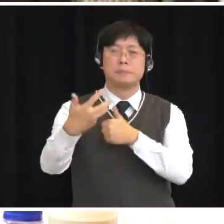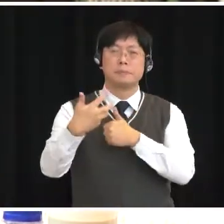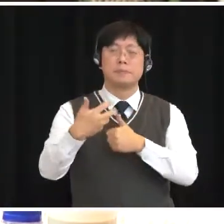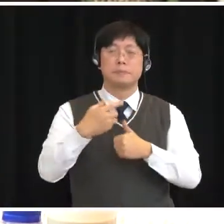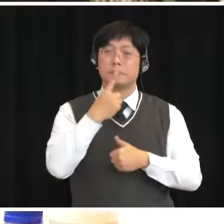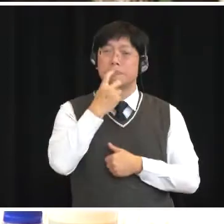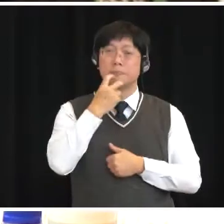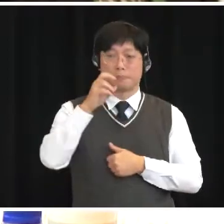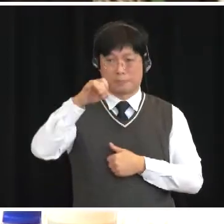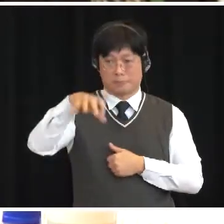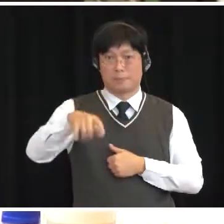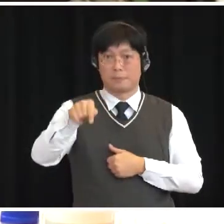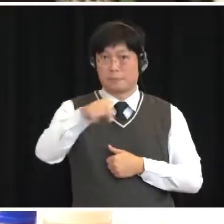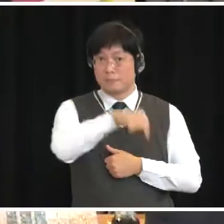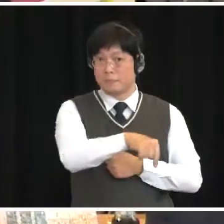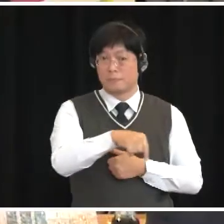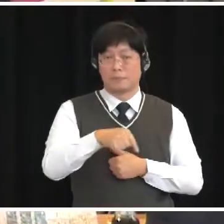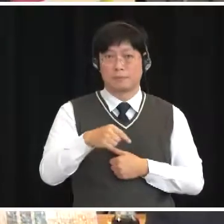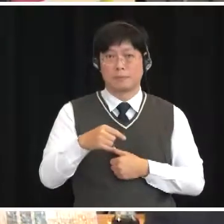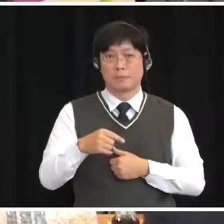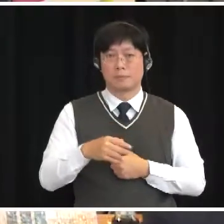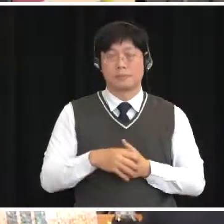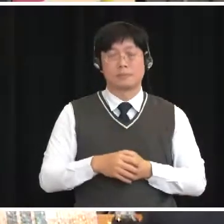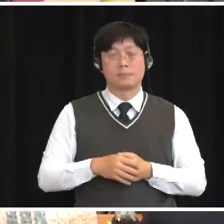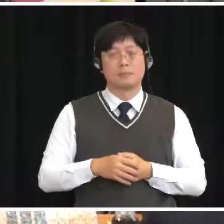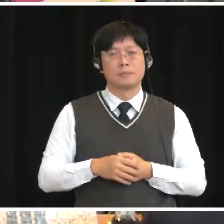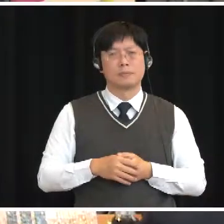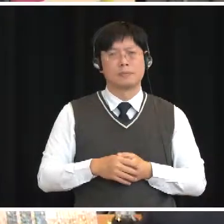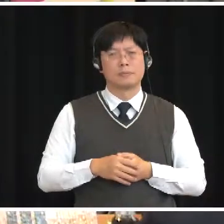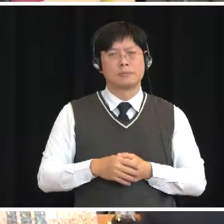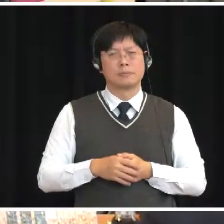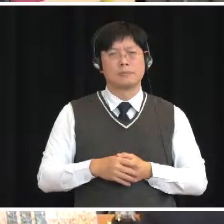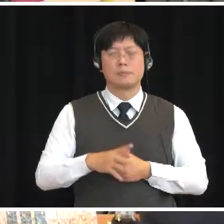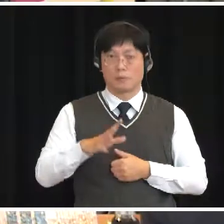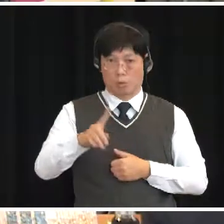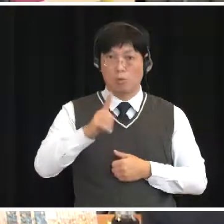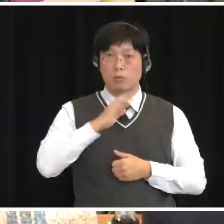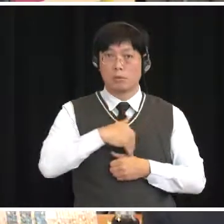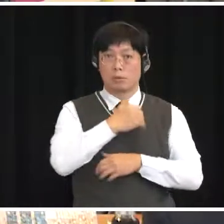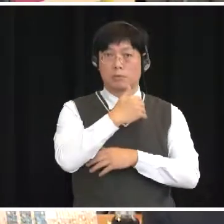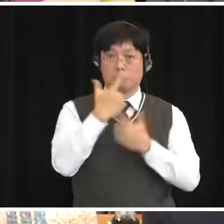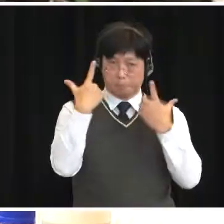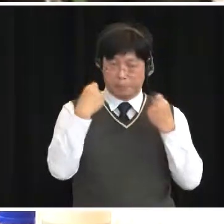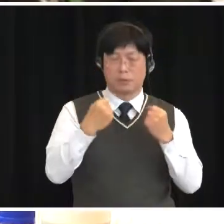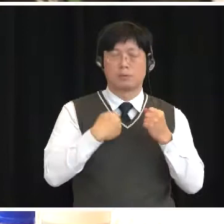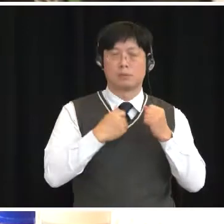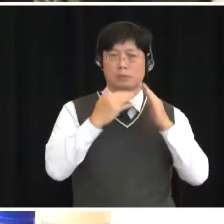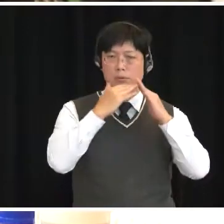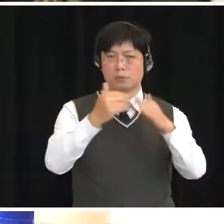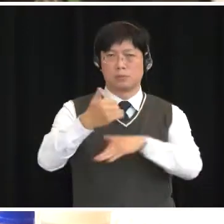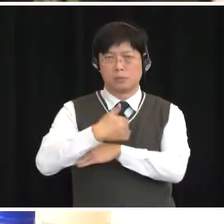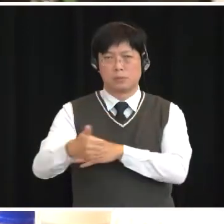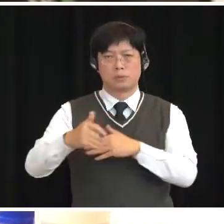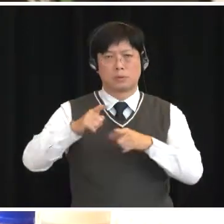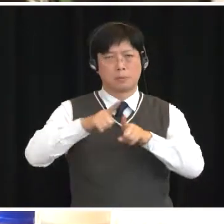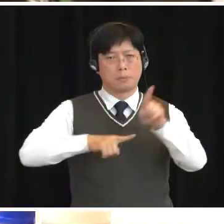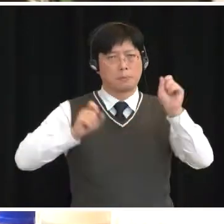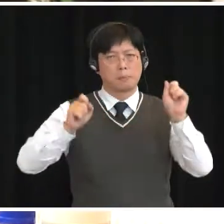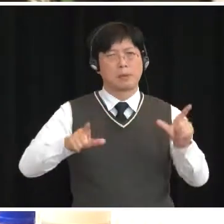So the question is about the gap between the urban and the rural